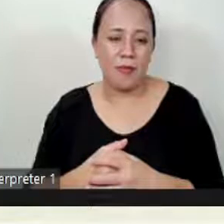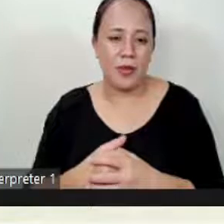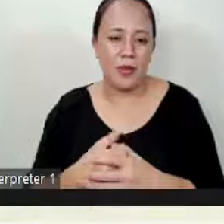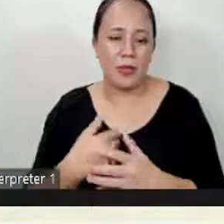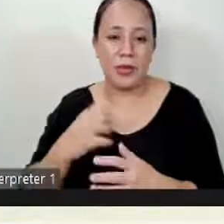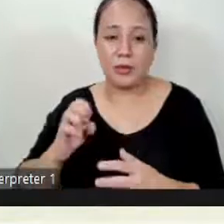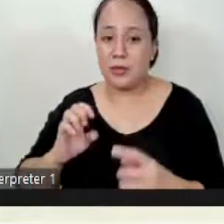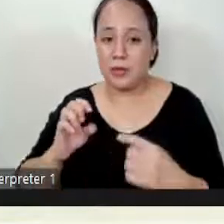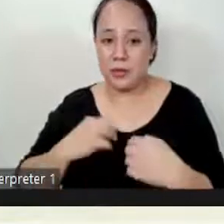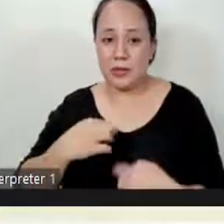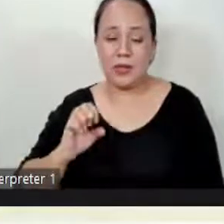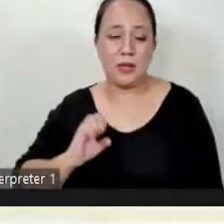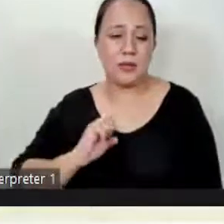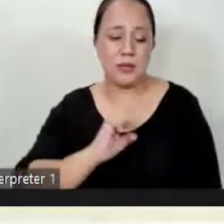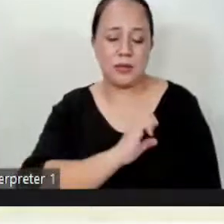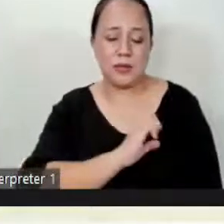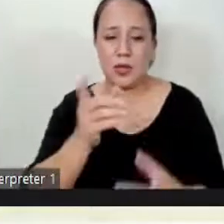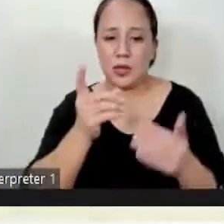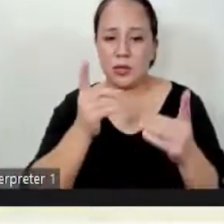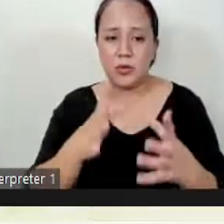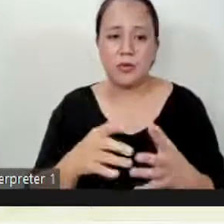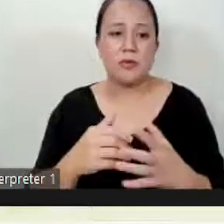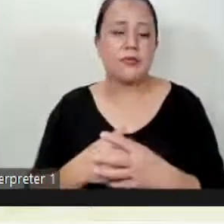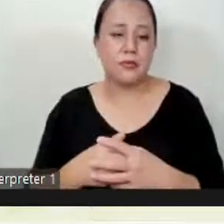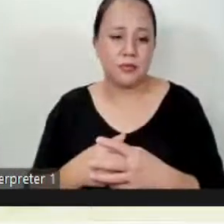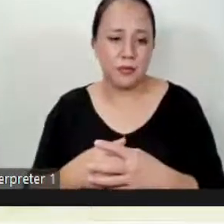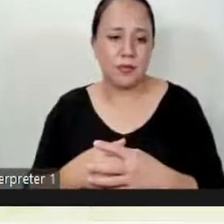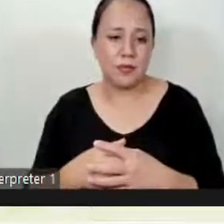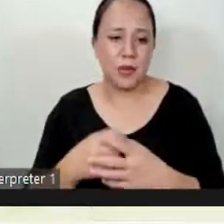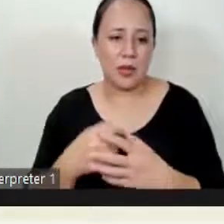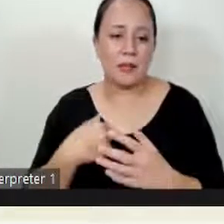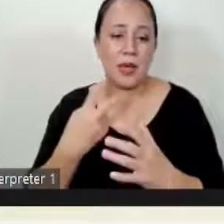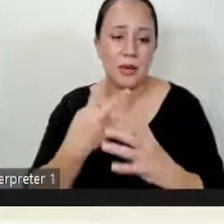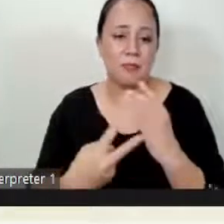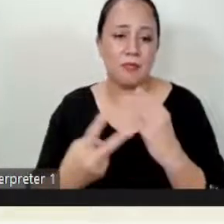executive director and having one of the viable